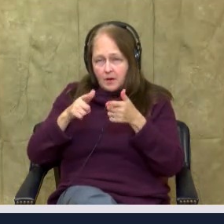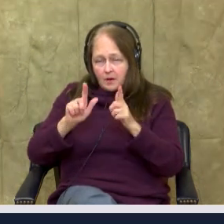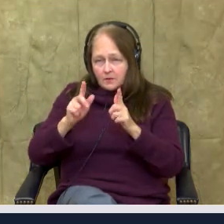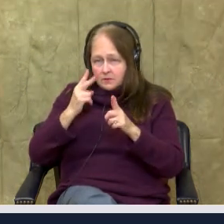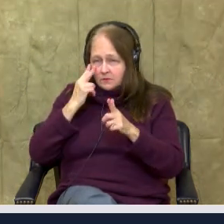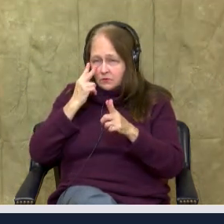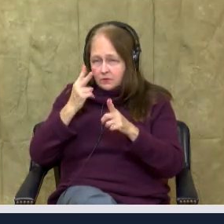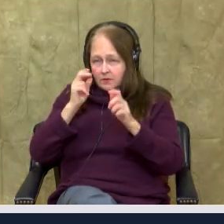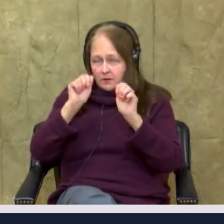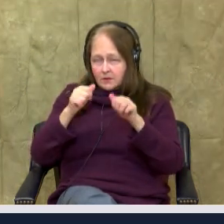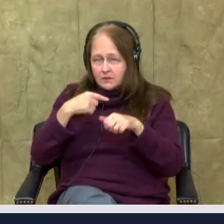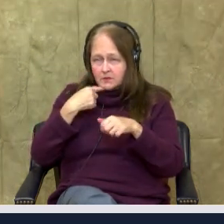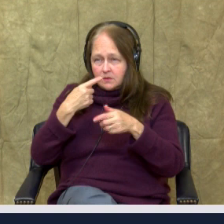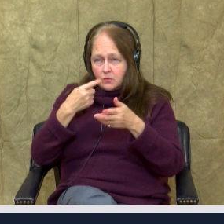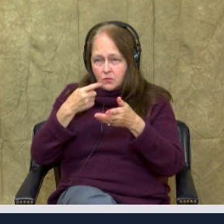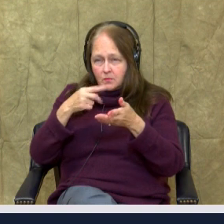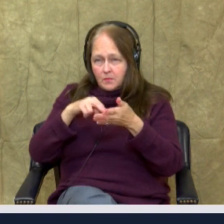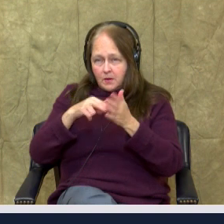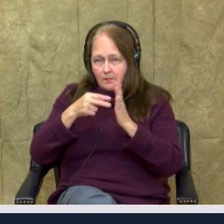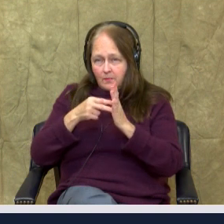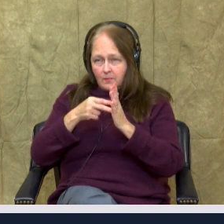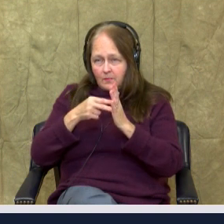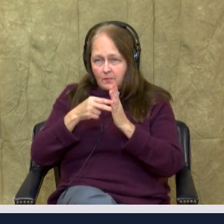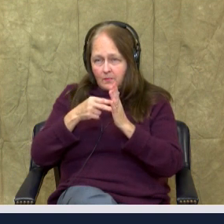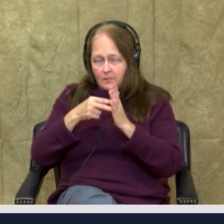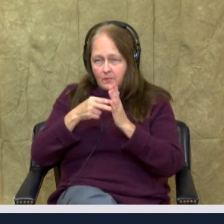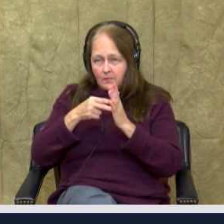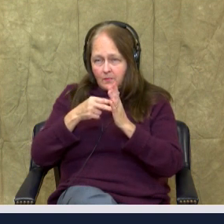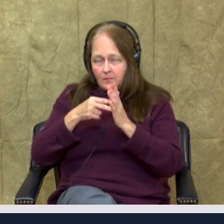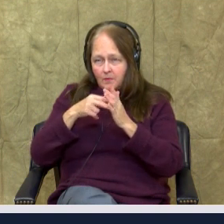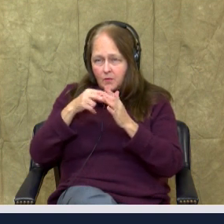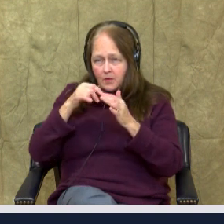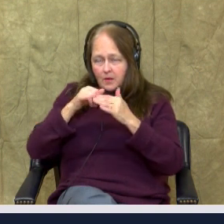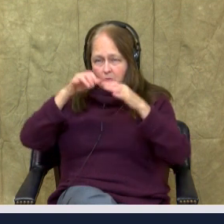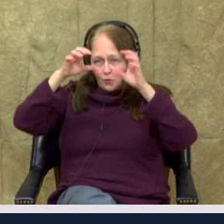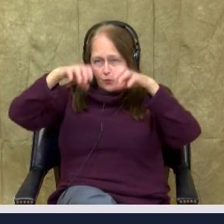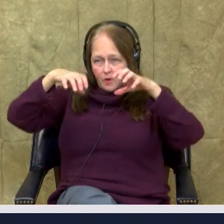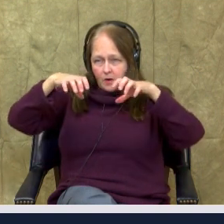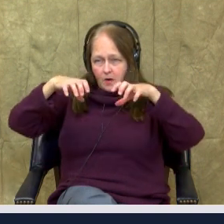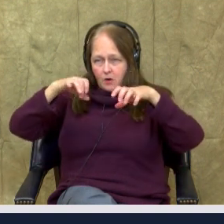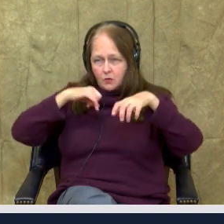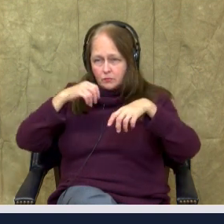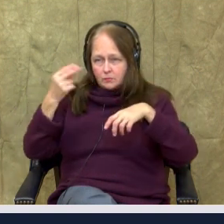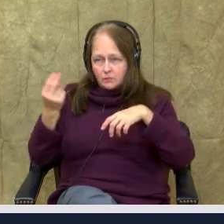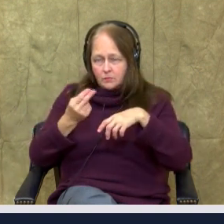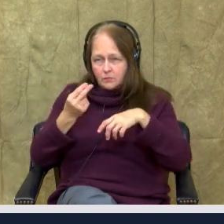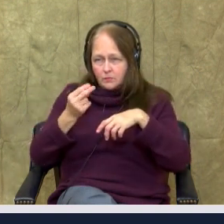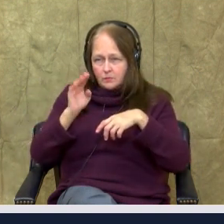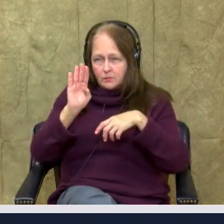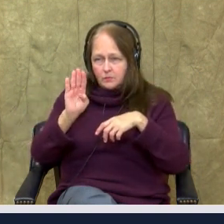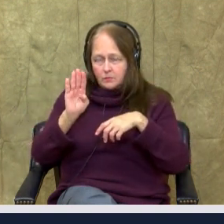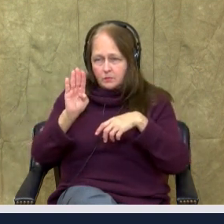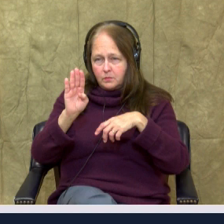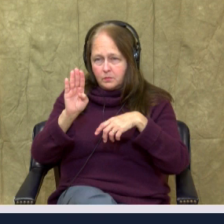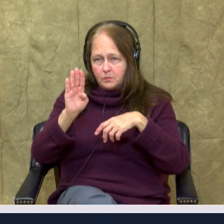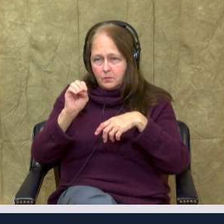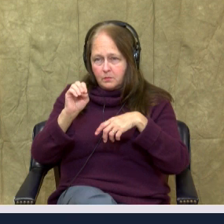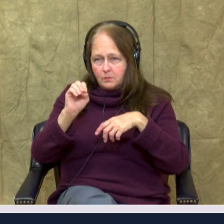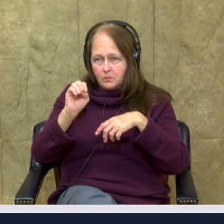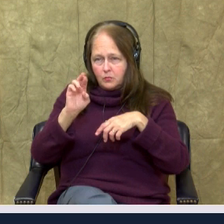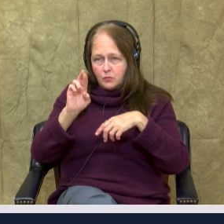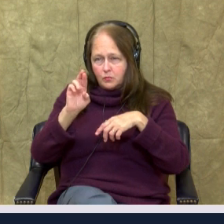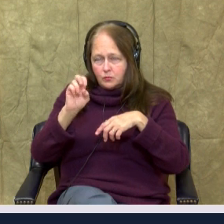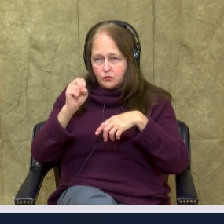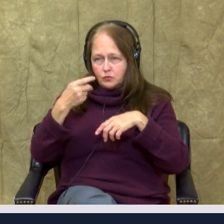So let's see if you can tell me what these words mean. Since it was raining outside, I used my